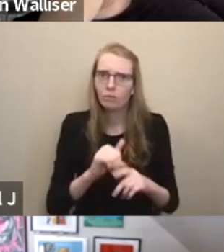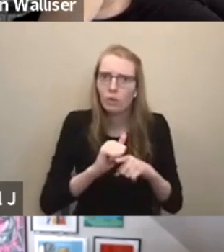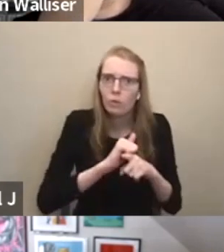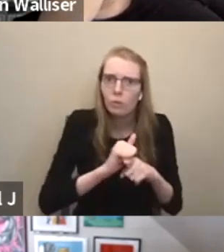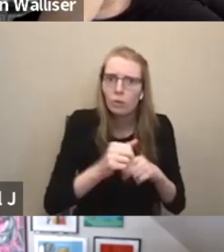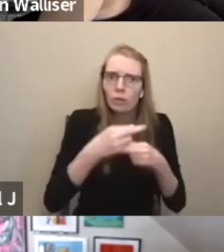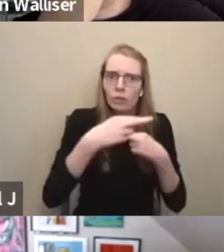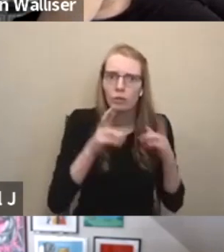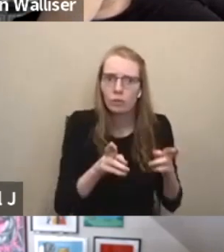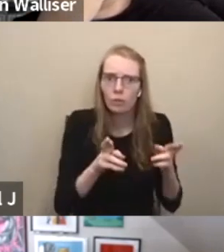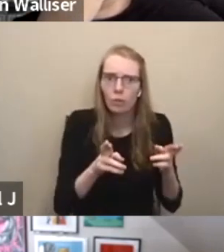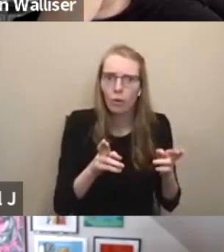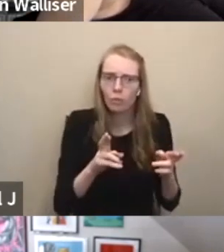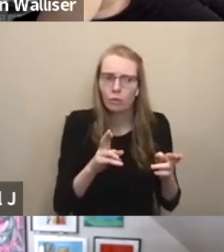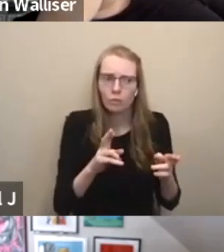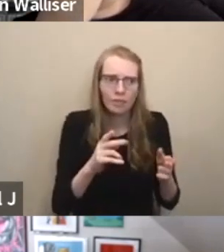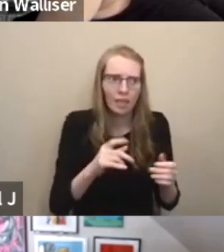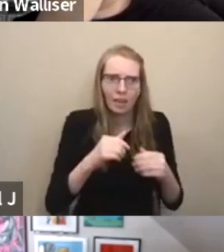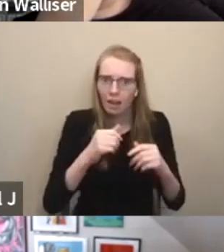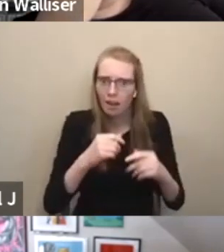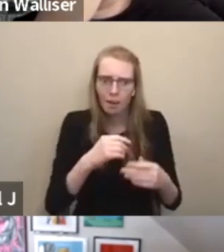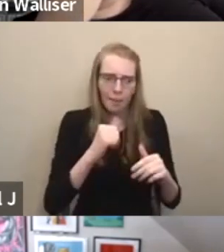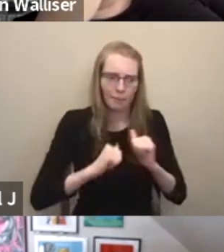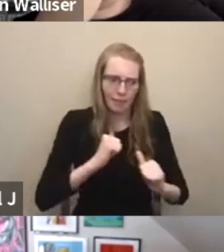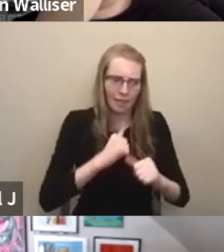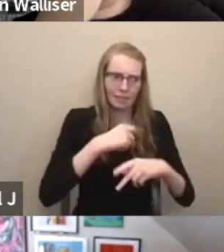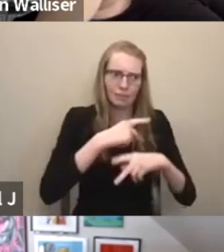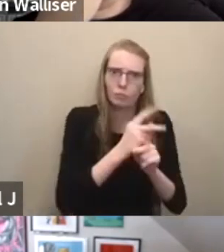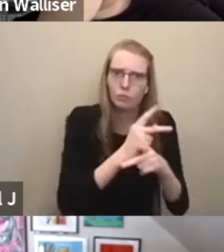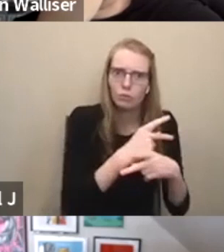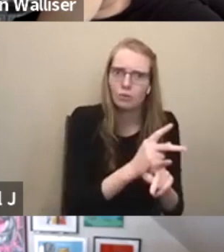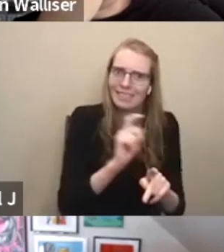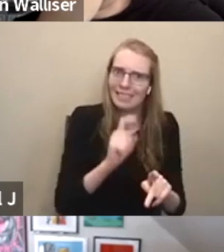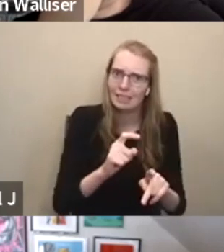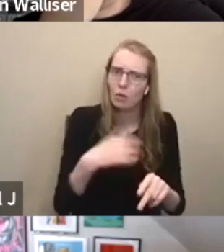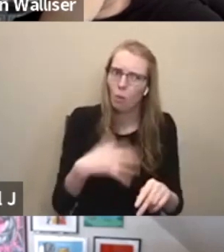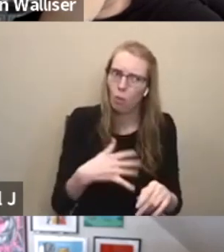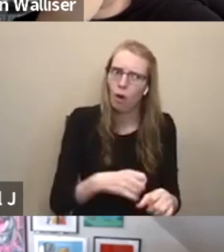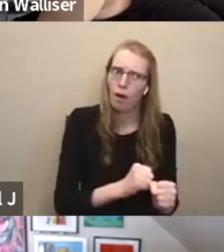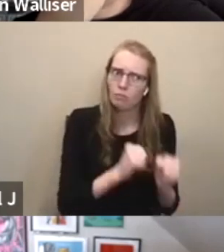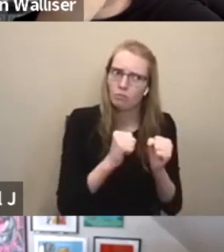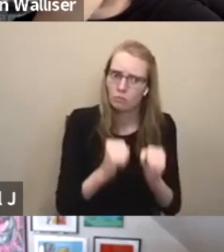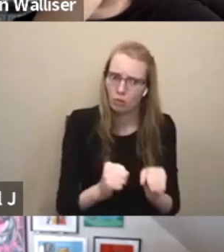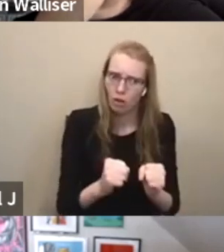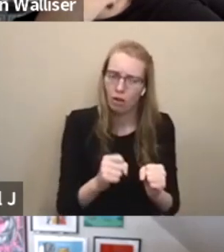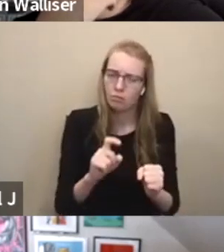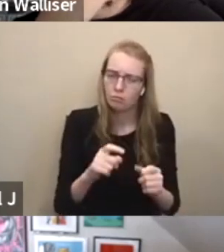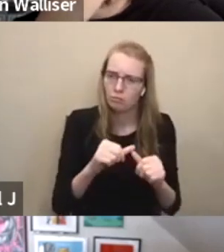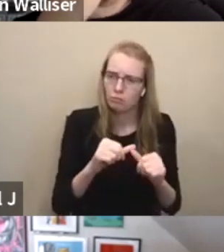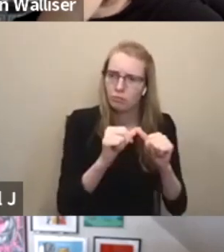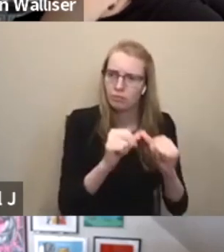designers needs some muscle. And the short rehearsal times that we have and the amount of investment we go